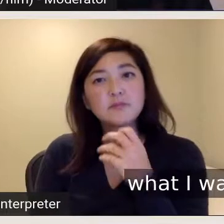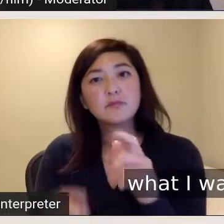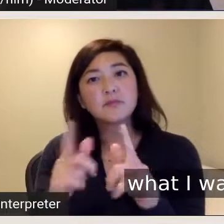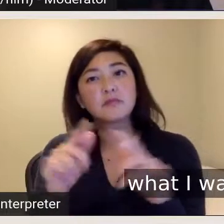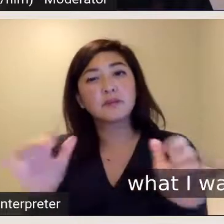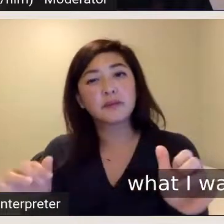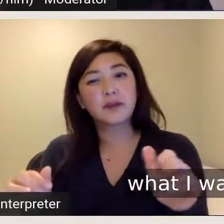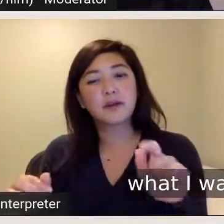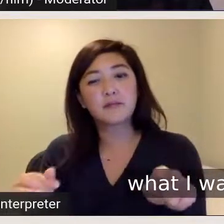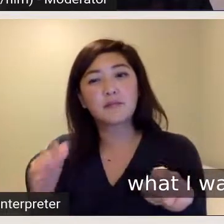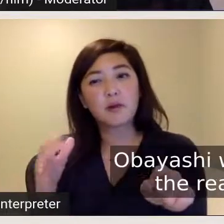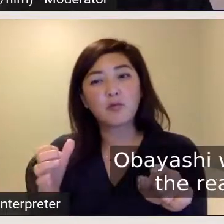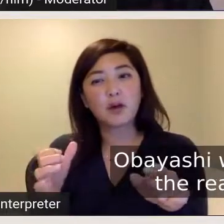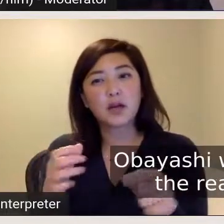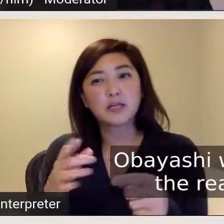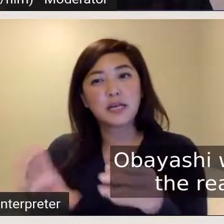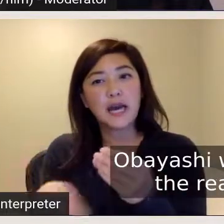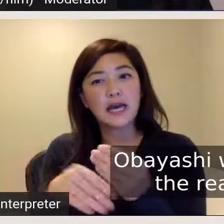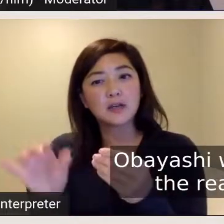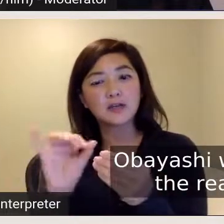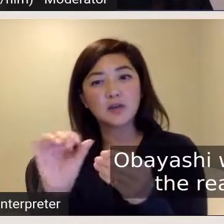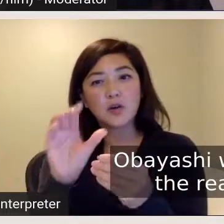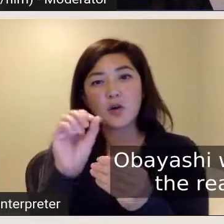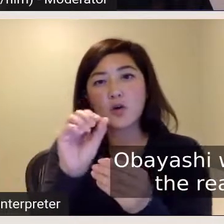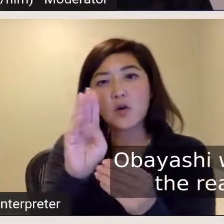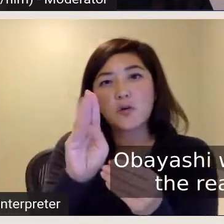what I want to point out is, Obayashi